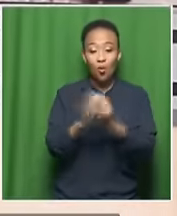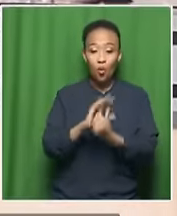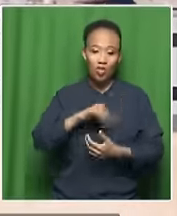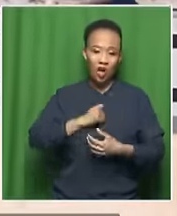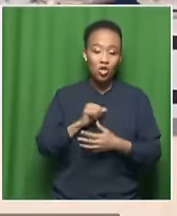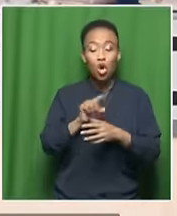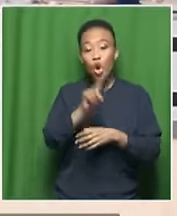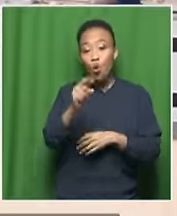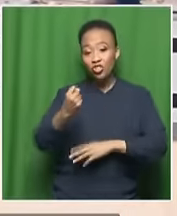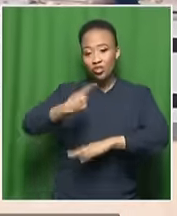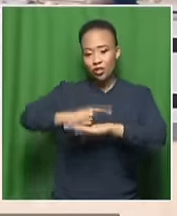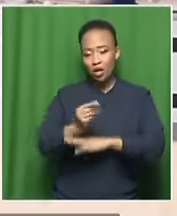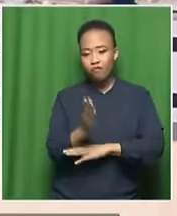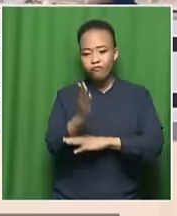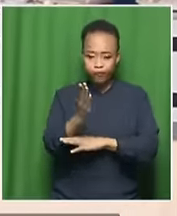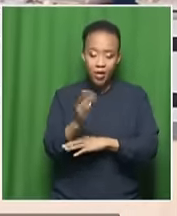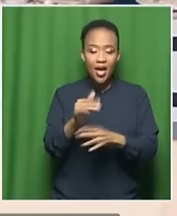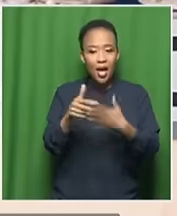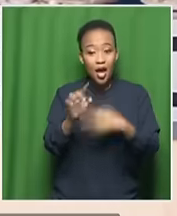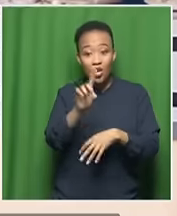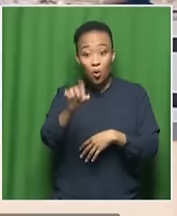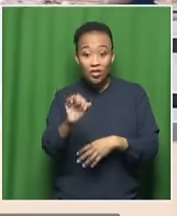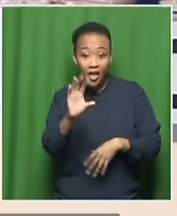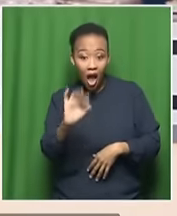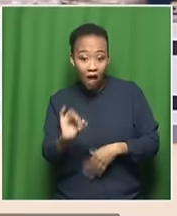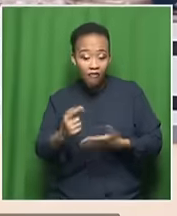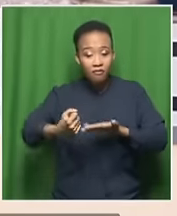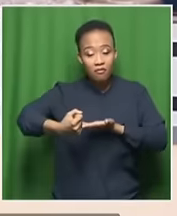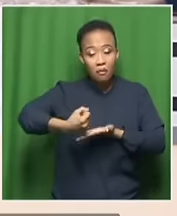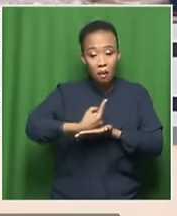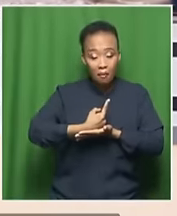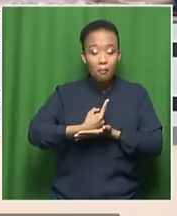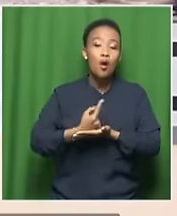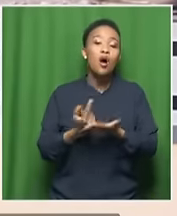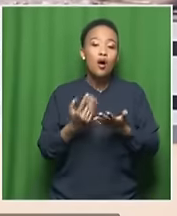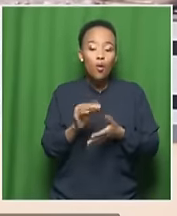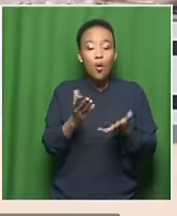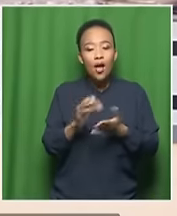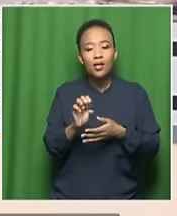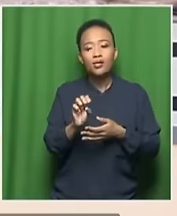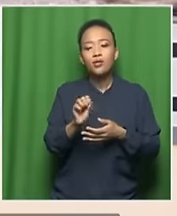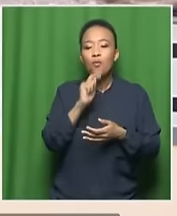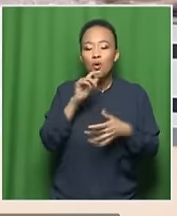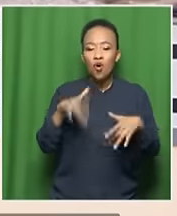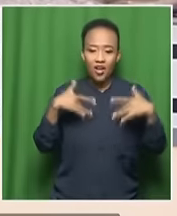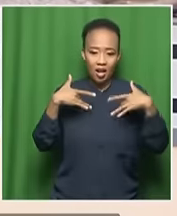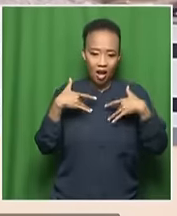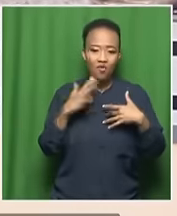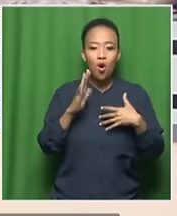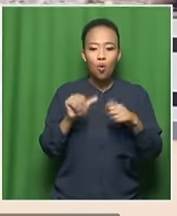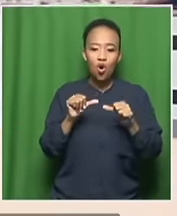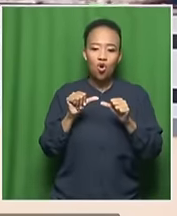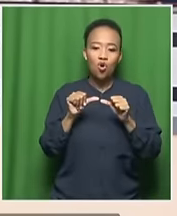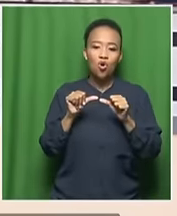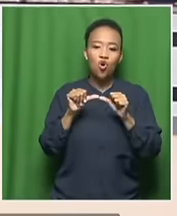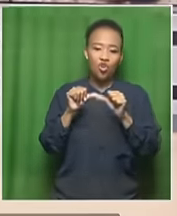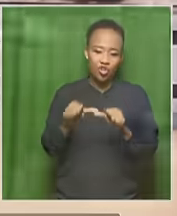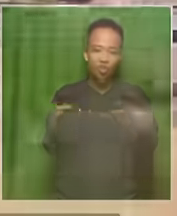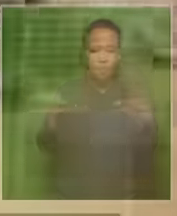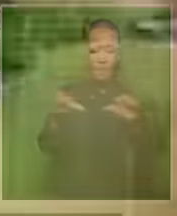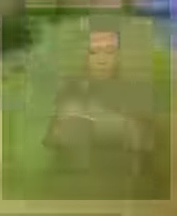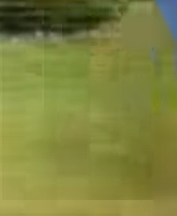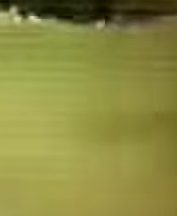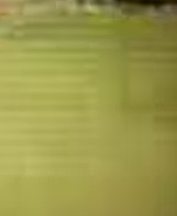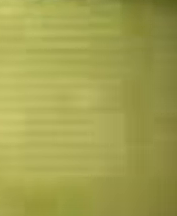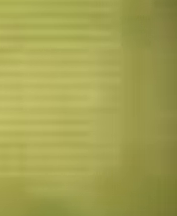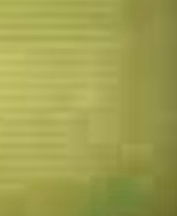our question of the day. If you have any questions for Dr. Pieter Groenewald at Morning Live SABC, and we'll continue the conversation right after this.